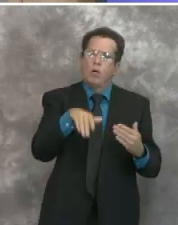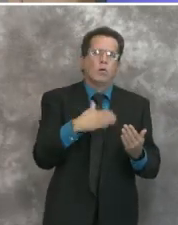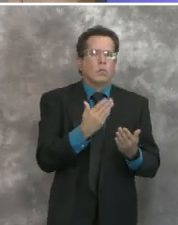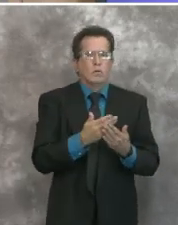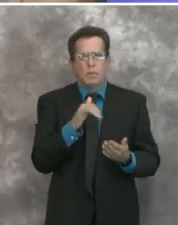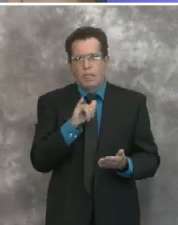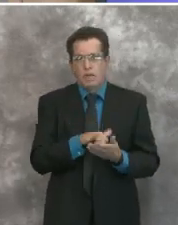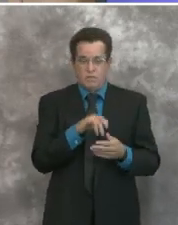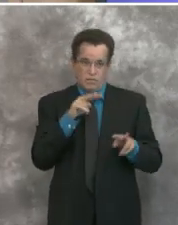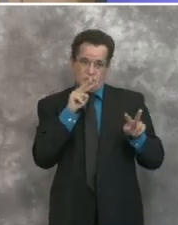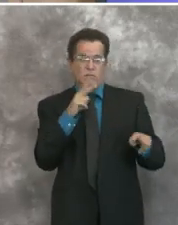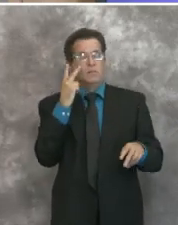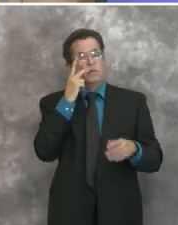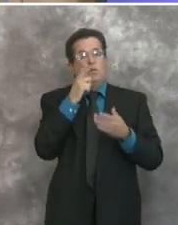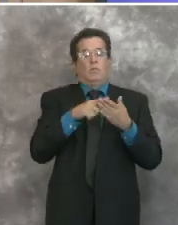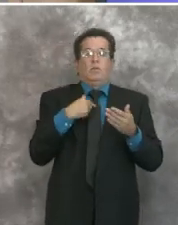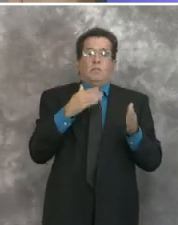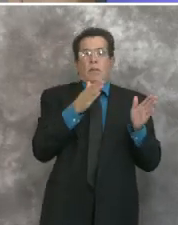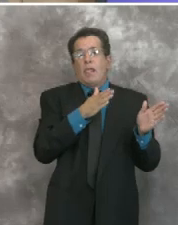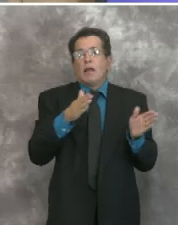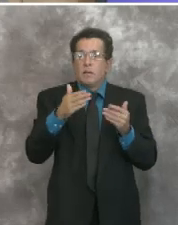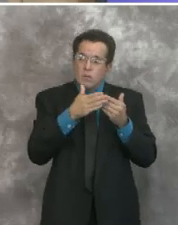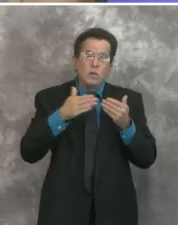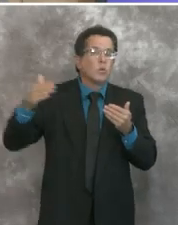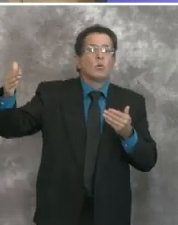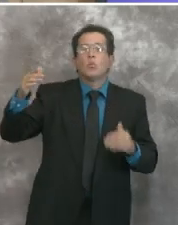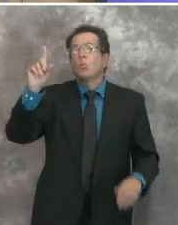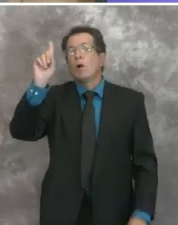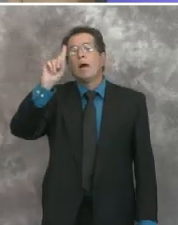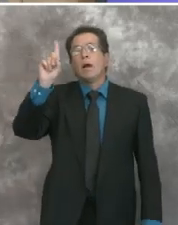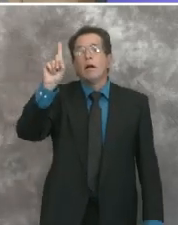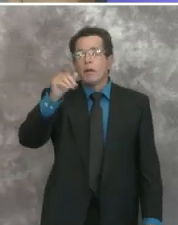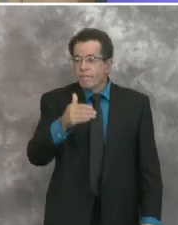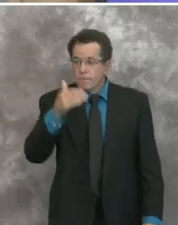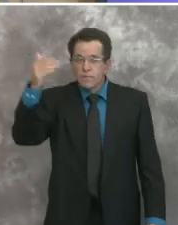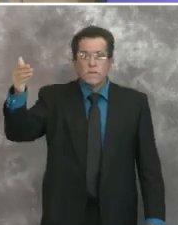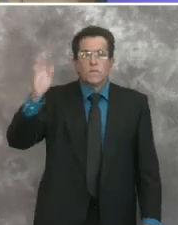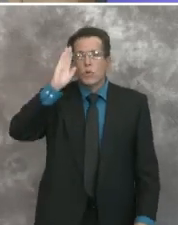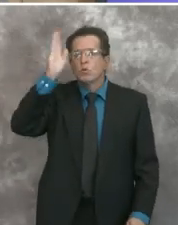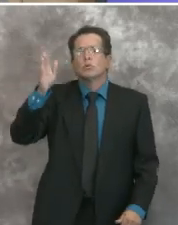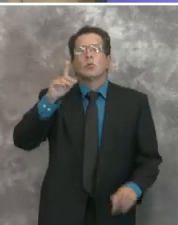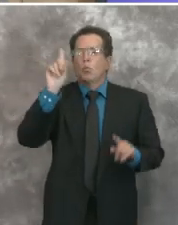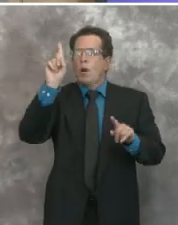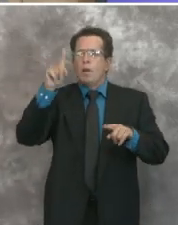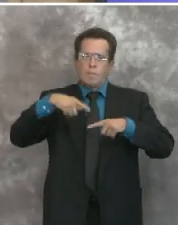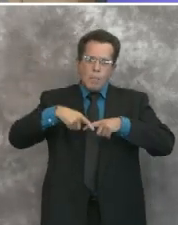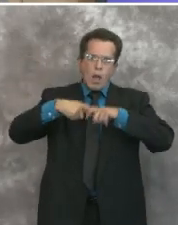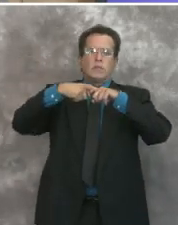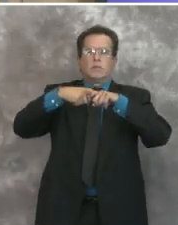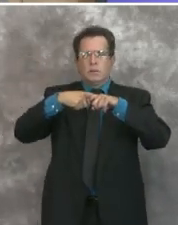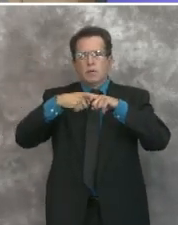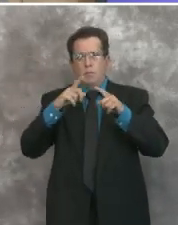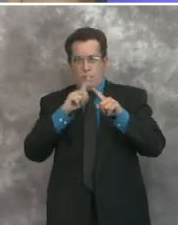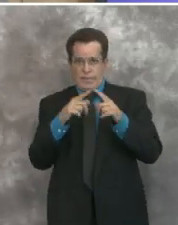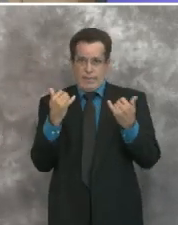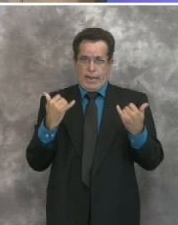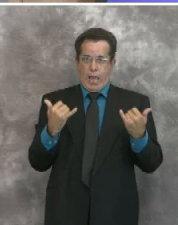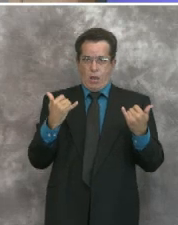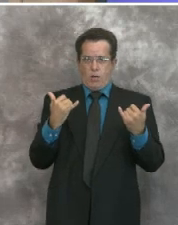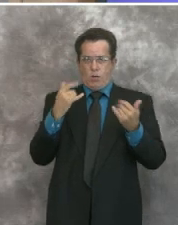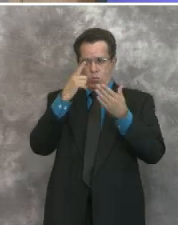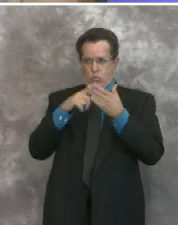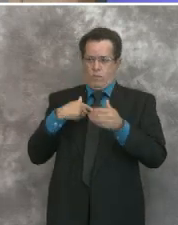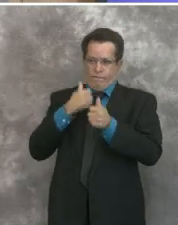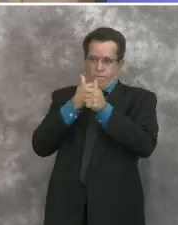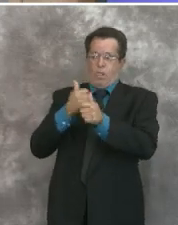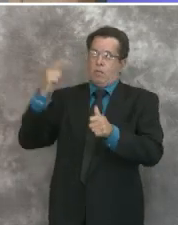continue to determine our trajectory, where we're headed, where we think we can go, when we need to pause. But at this point, with the limited thing the governor